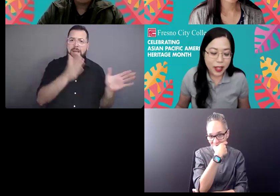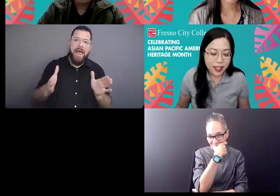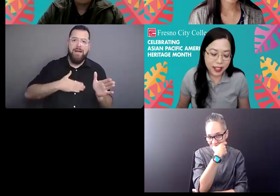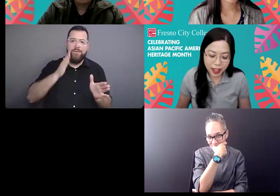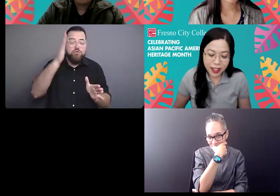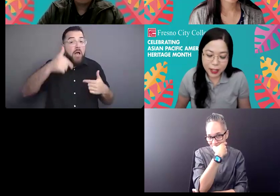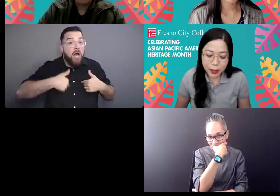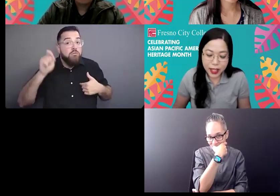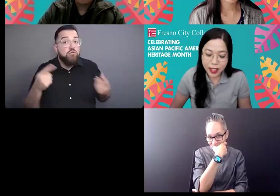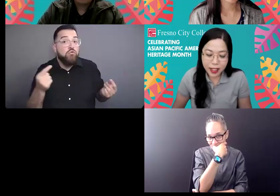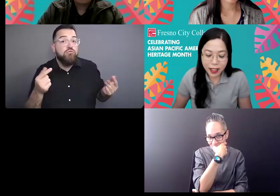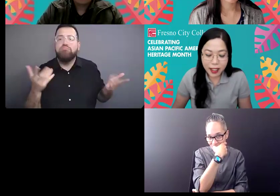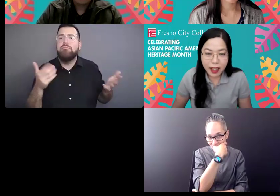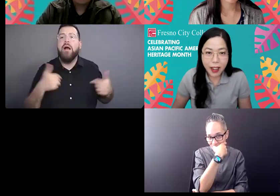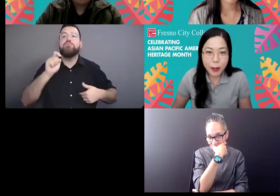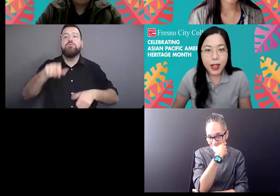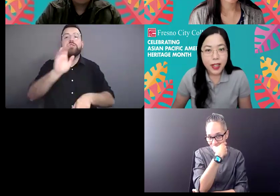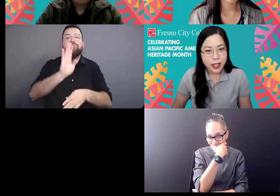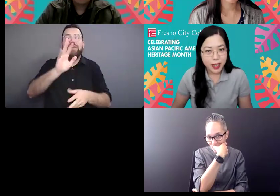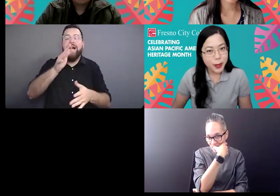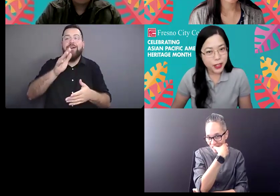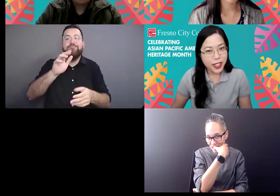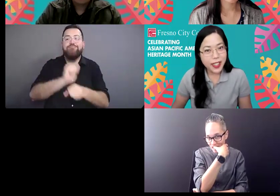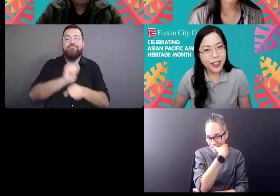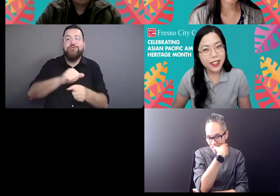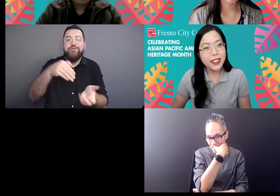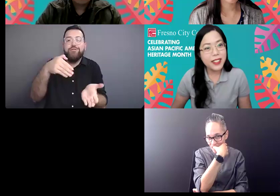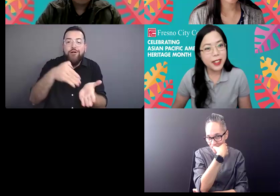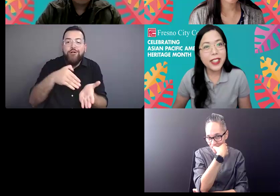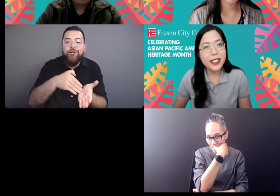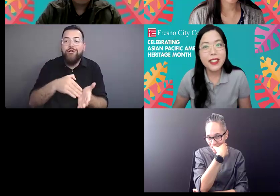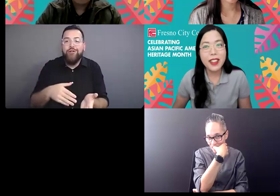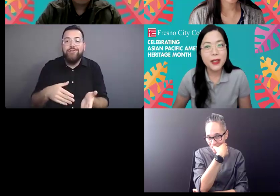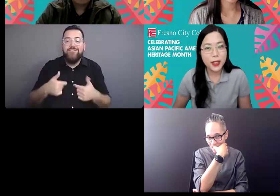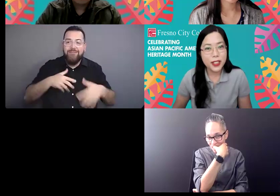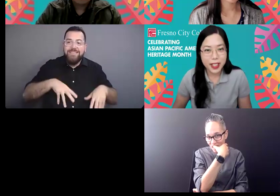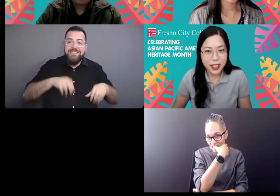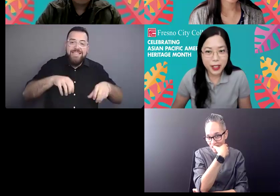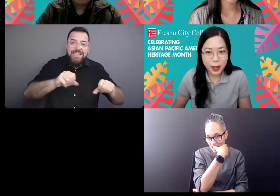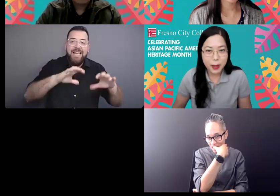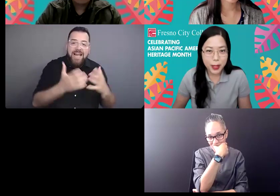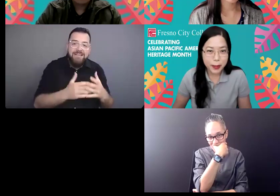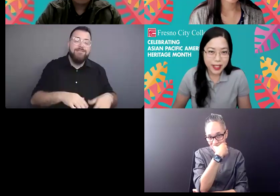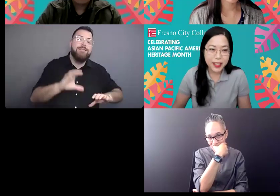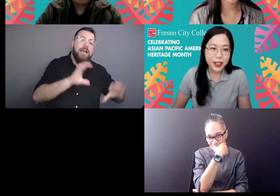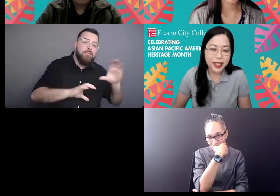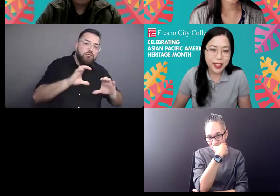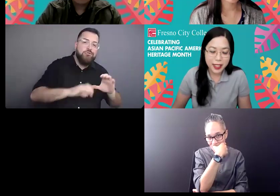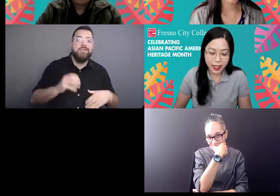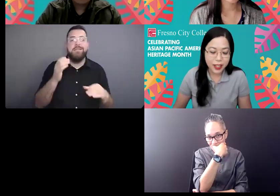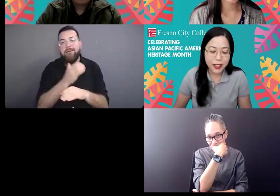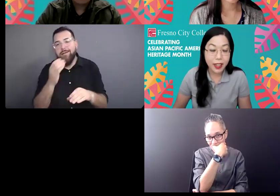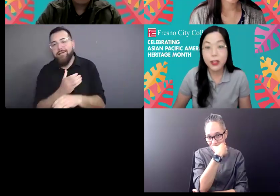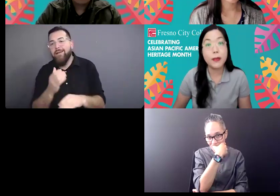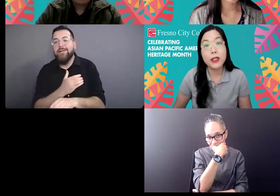I was doing the chemistry calculus series, first year pre-med student